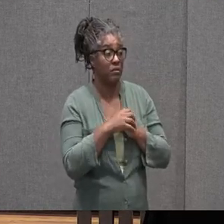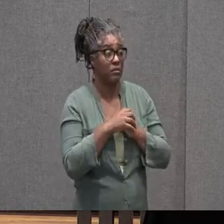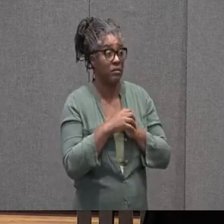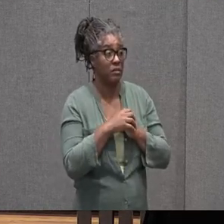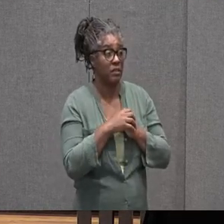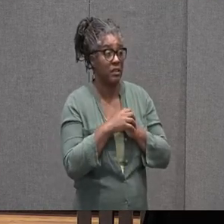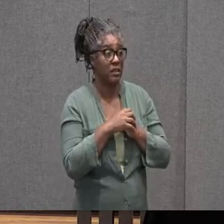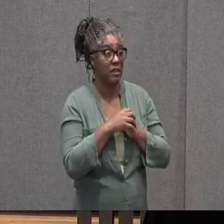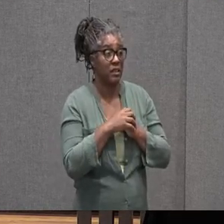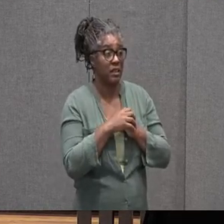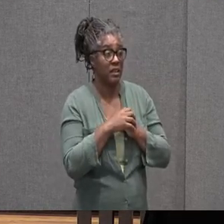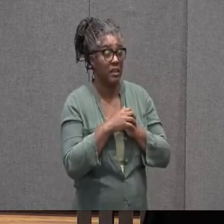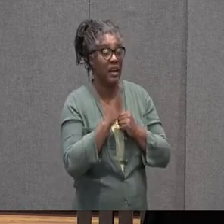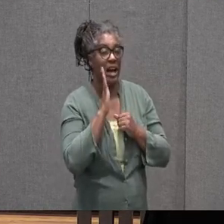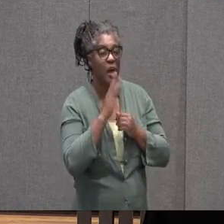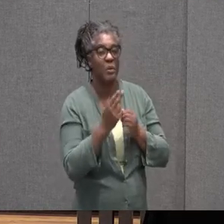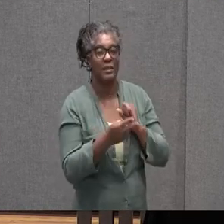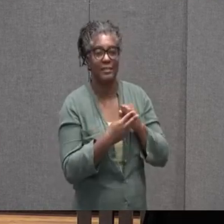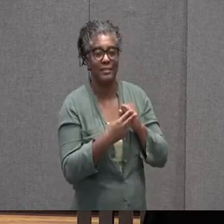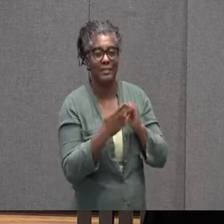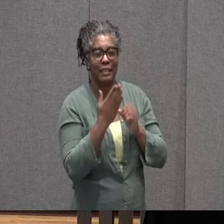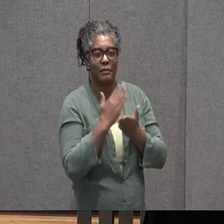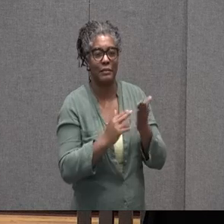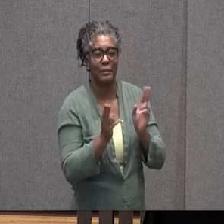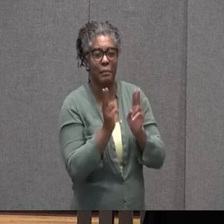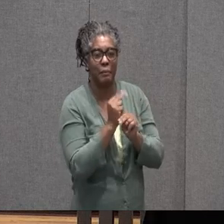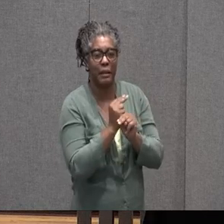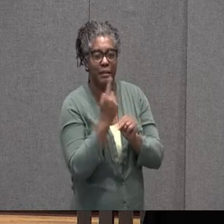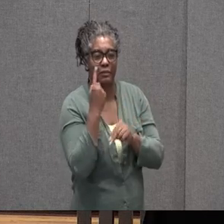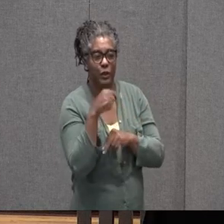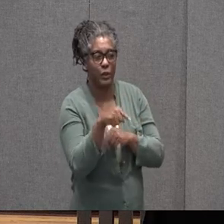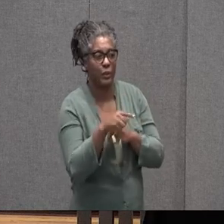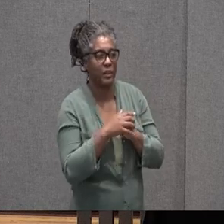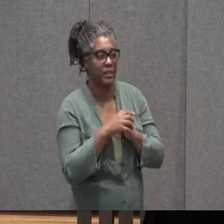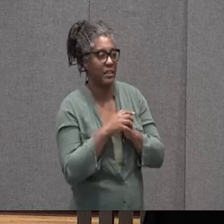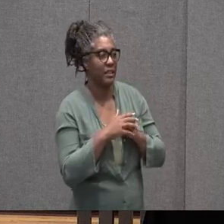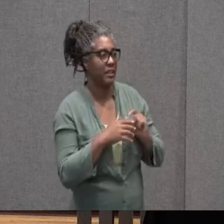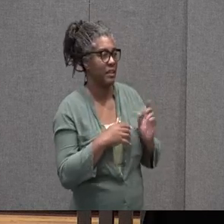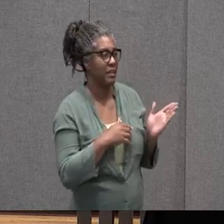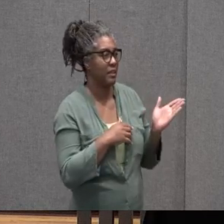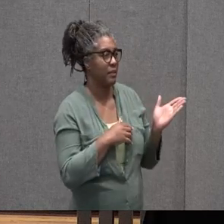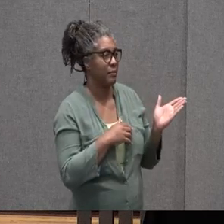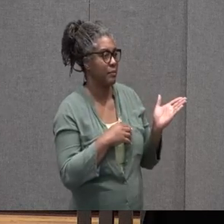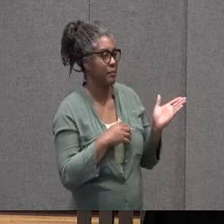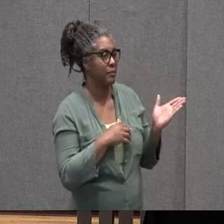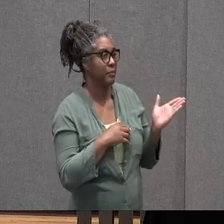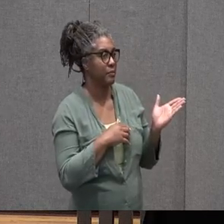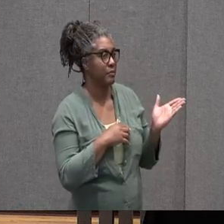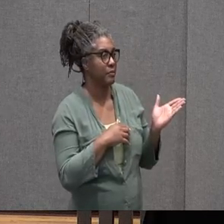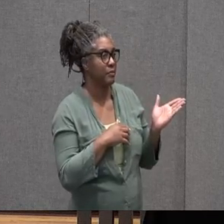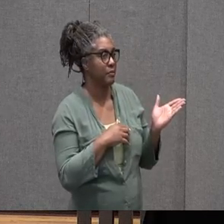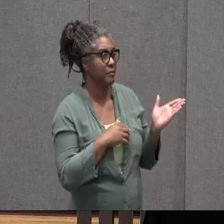I'll save some bunnies for you. And I'm sorry, I'm so excited. No, I think it's really neat. I hold down here.